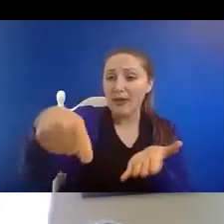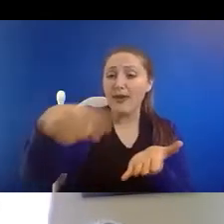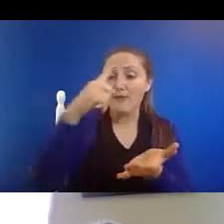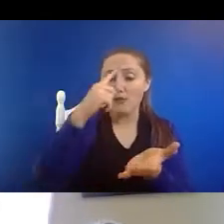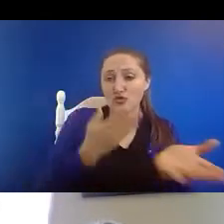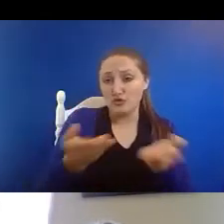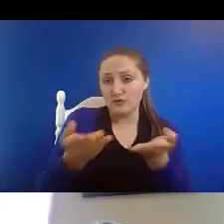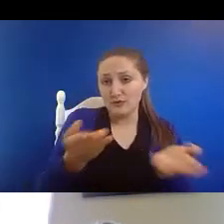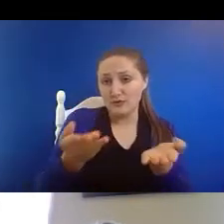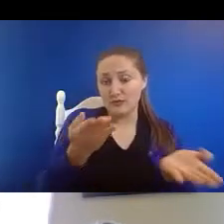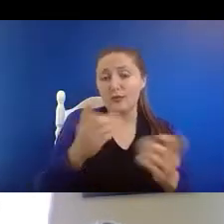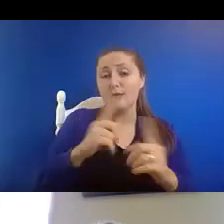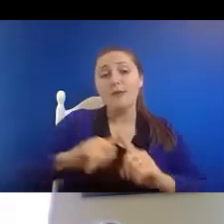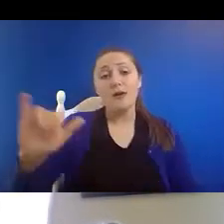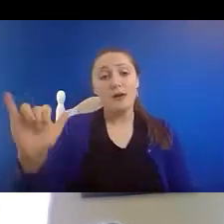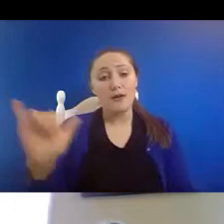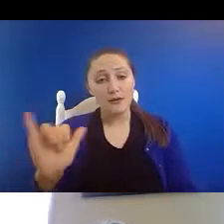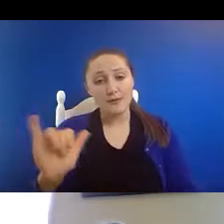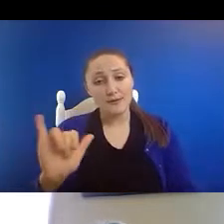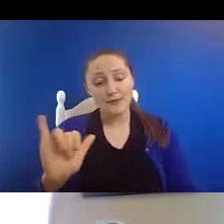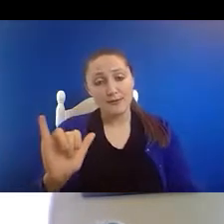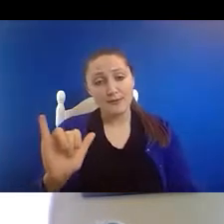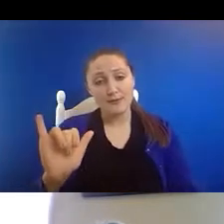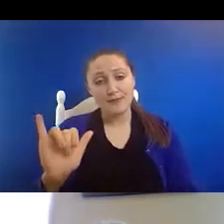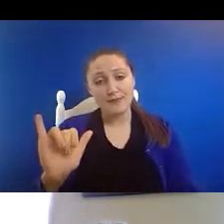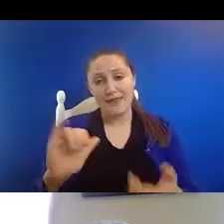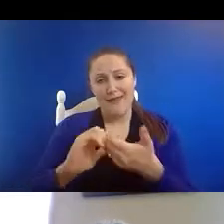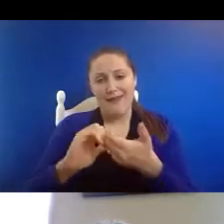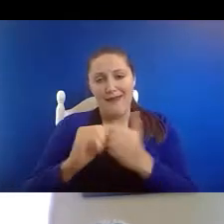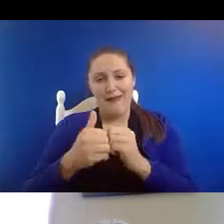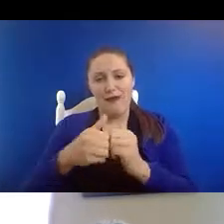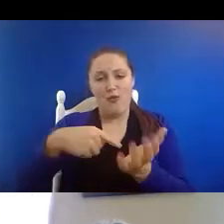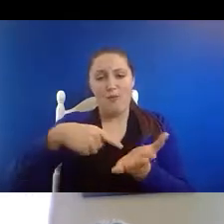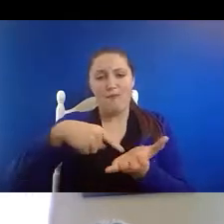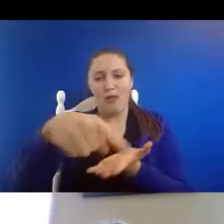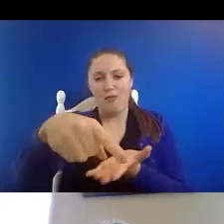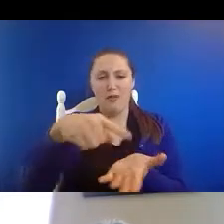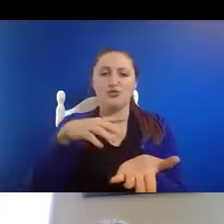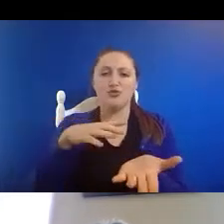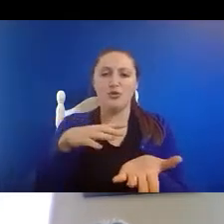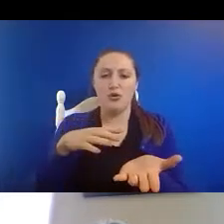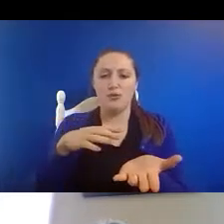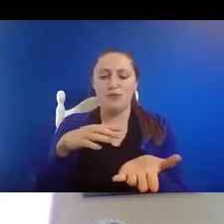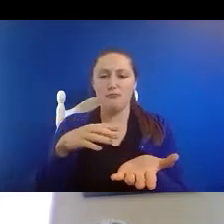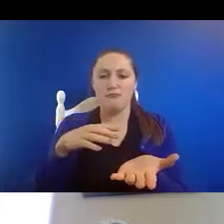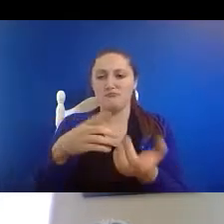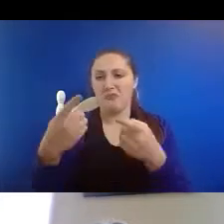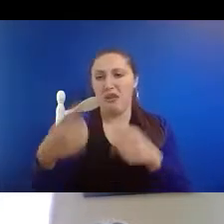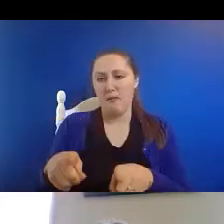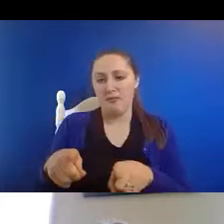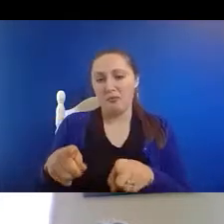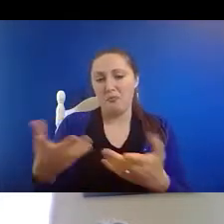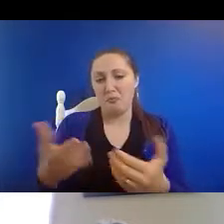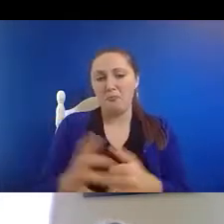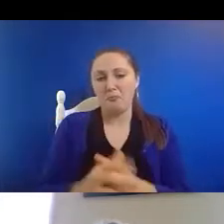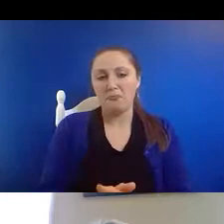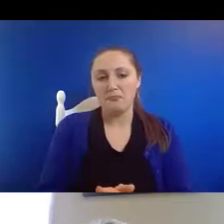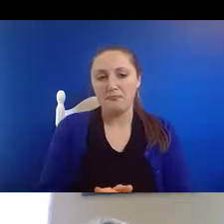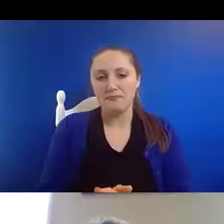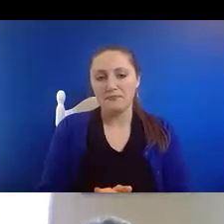services, but also how those payments are being made, more about